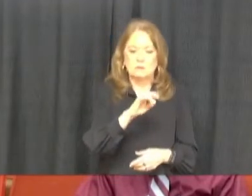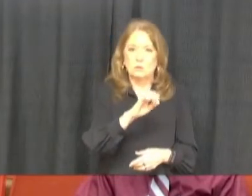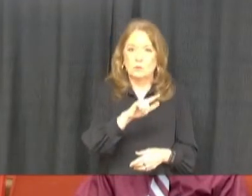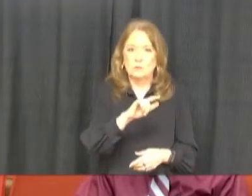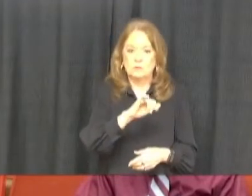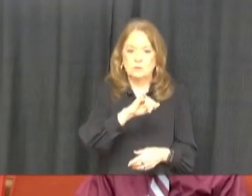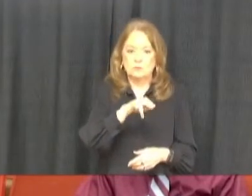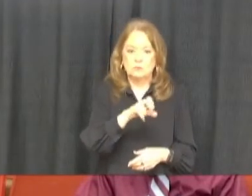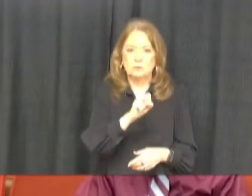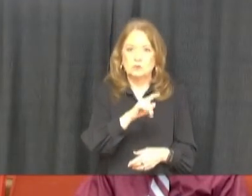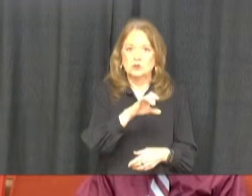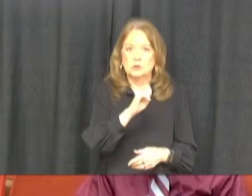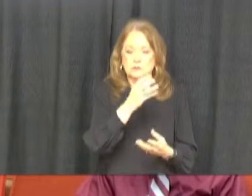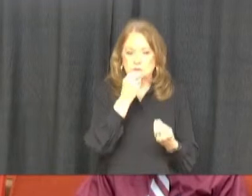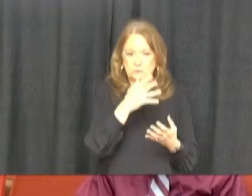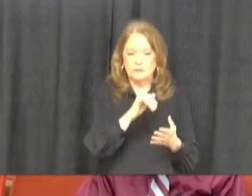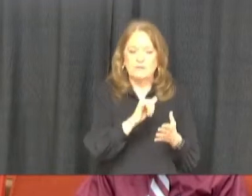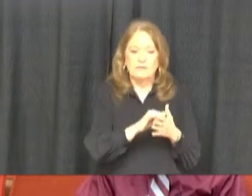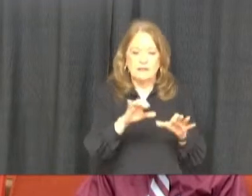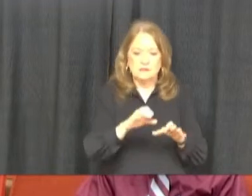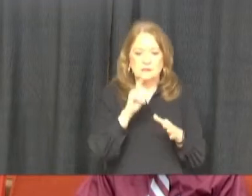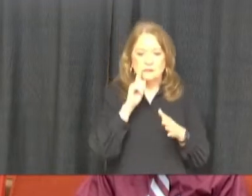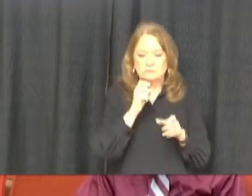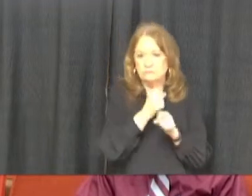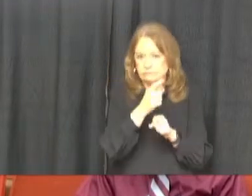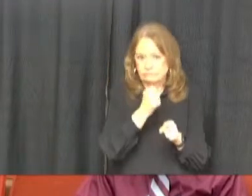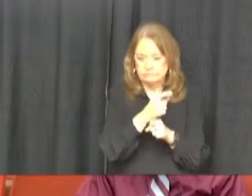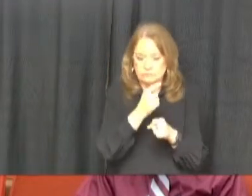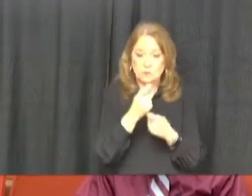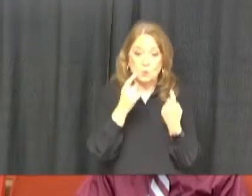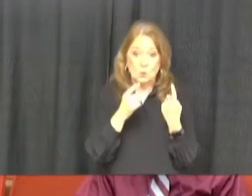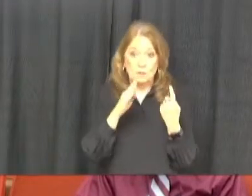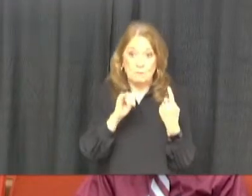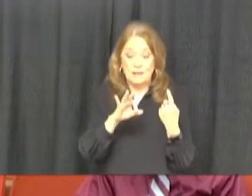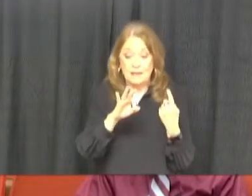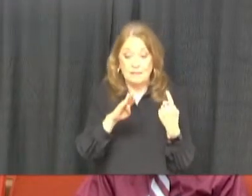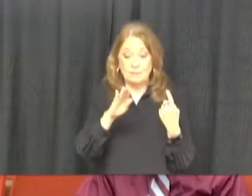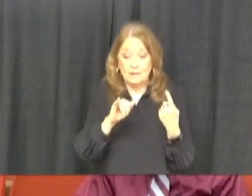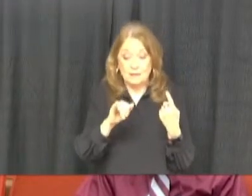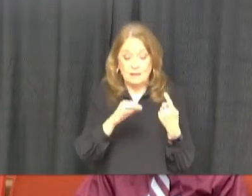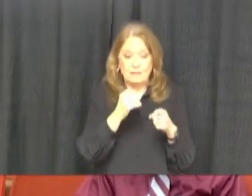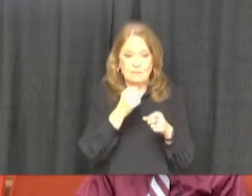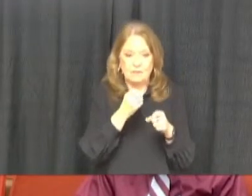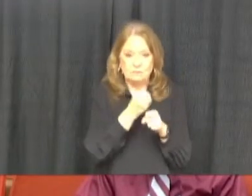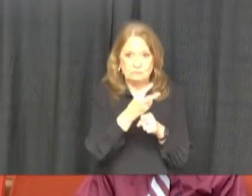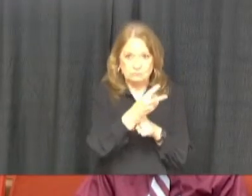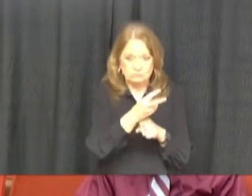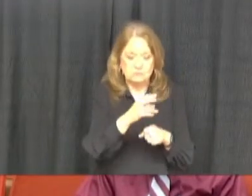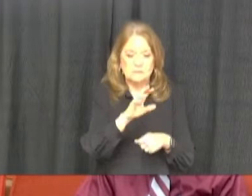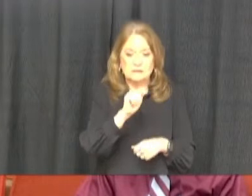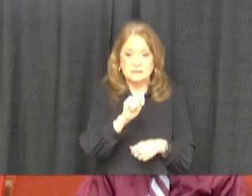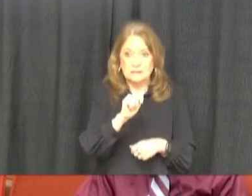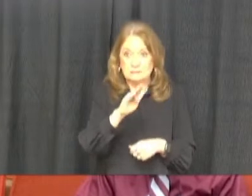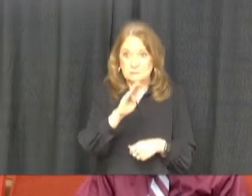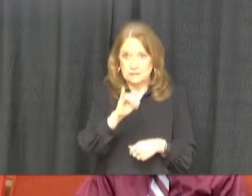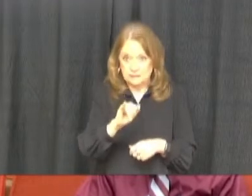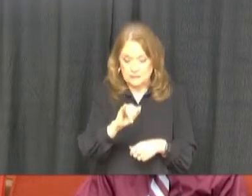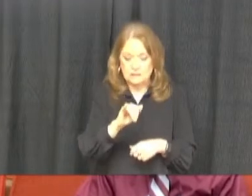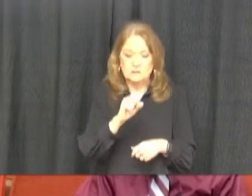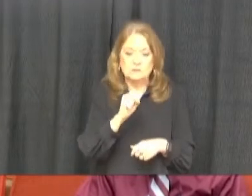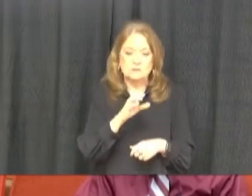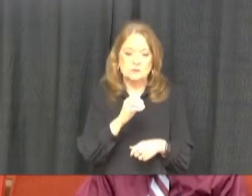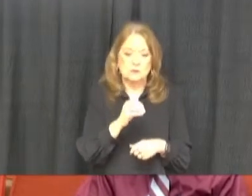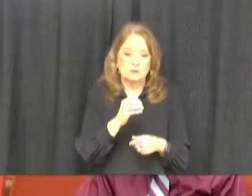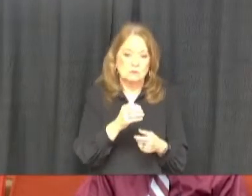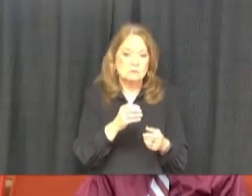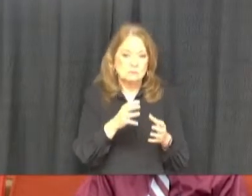those inspections are done annually, one by FBI and the next year by TBI. So there are a number of audits